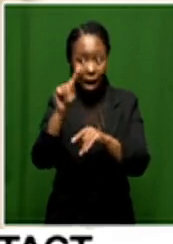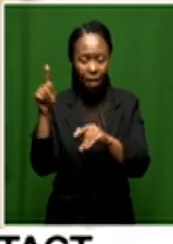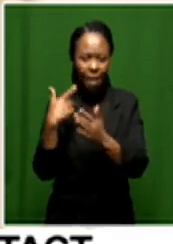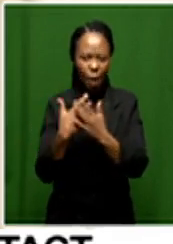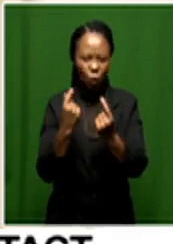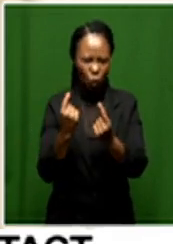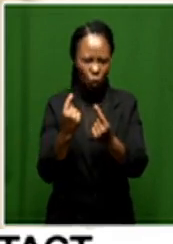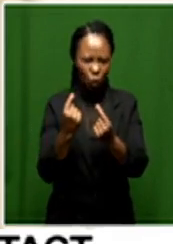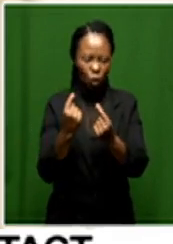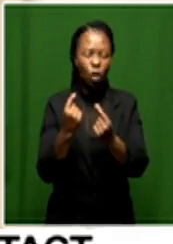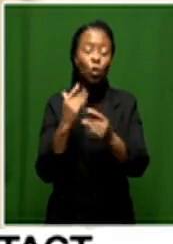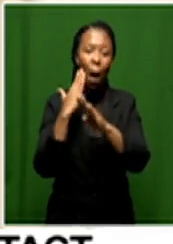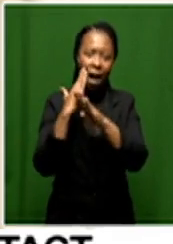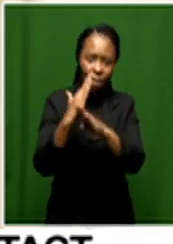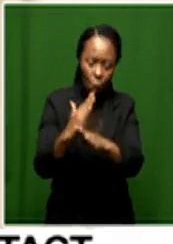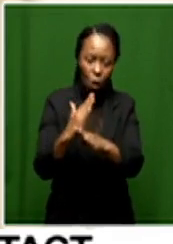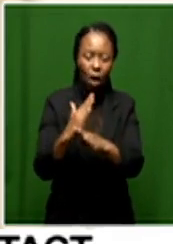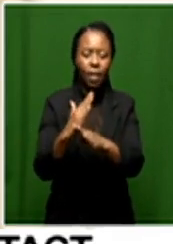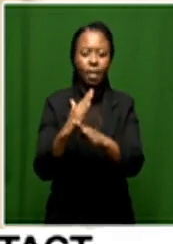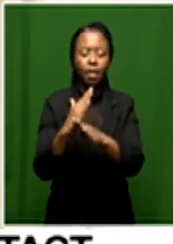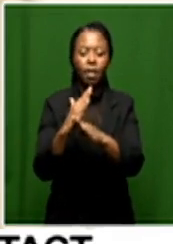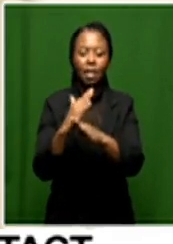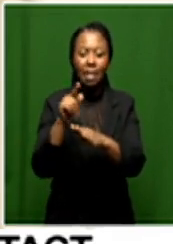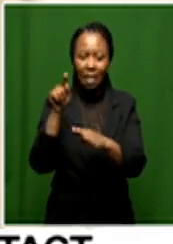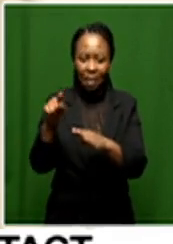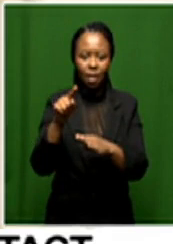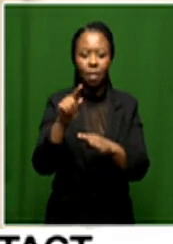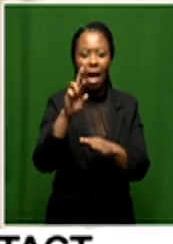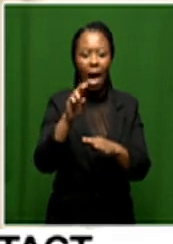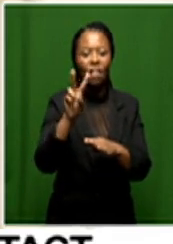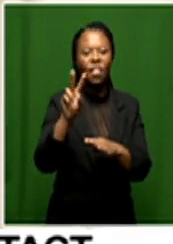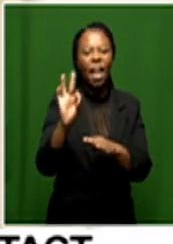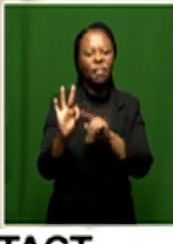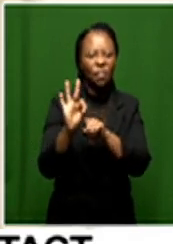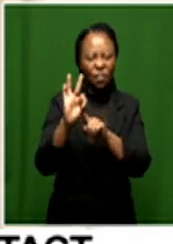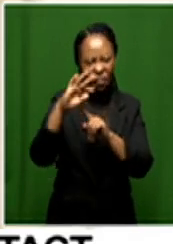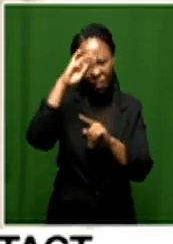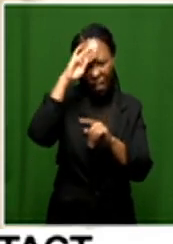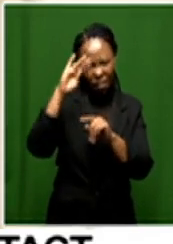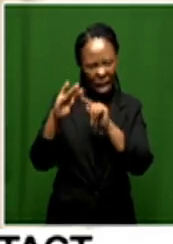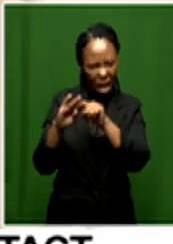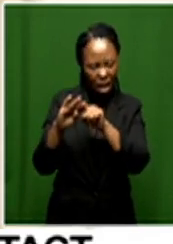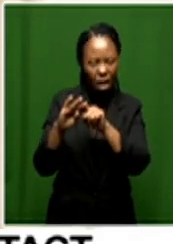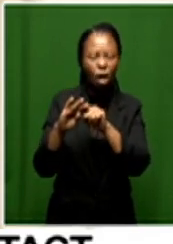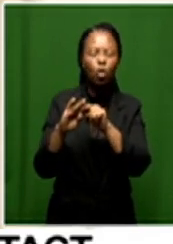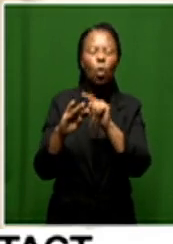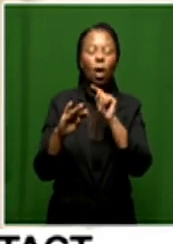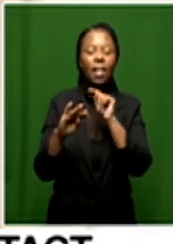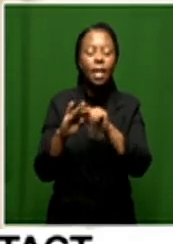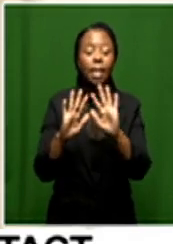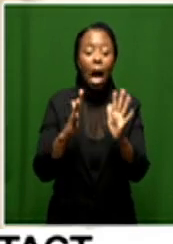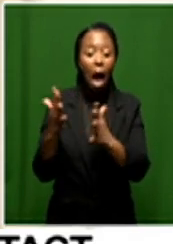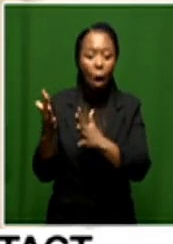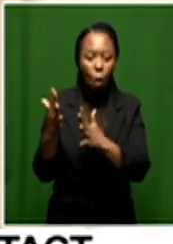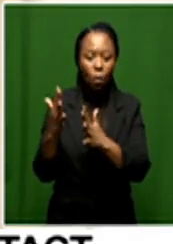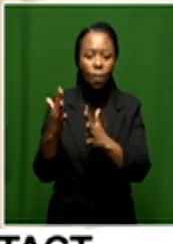in avoiding and preventing introduction of Rift Valley fever onto their heads, and that is by controlling the